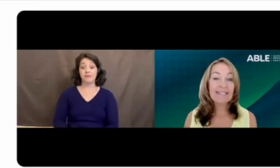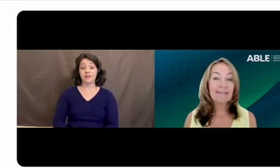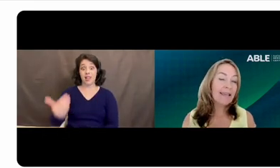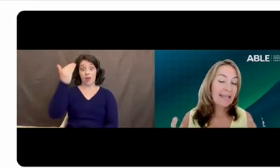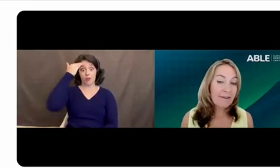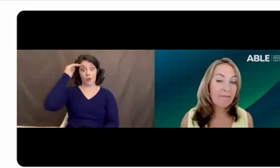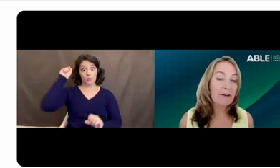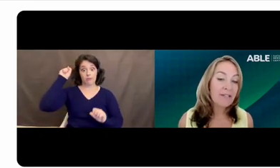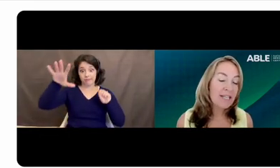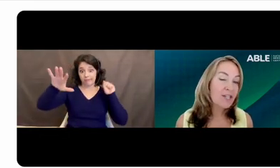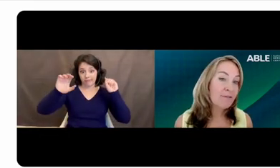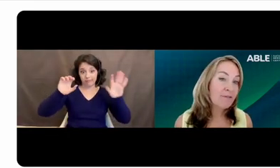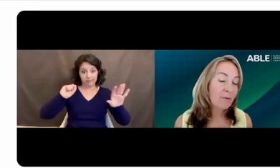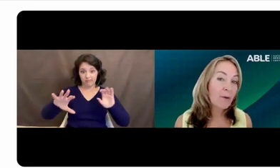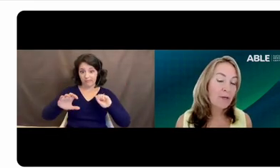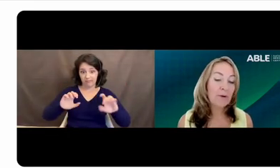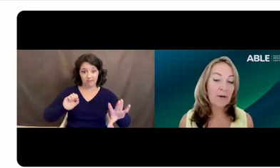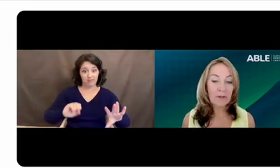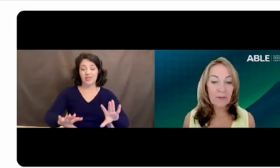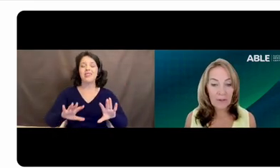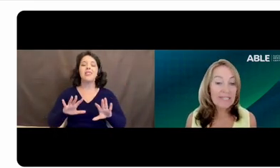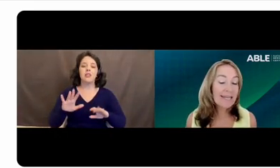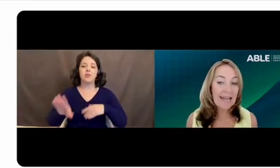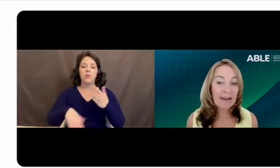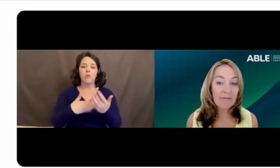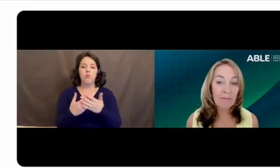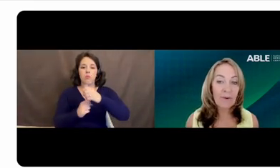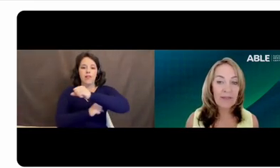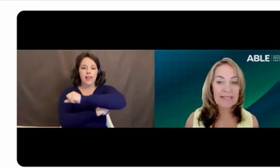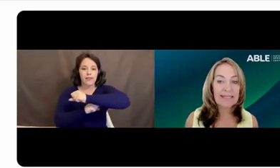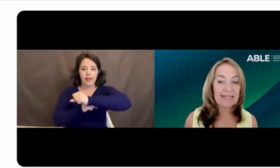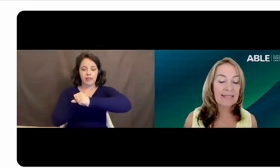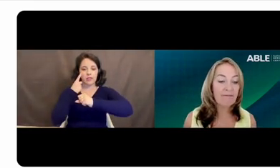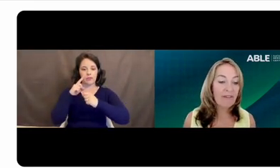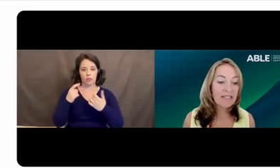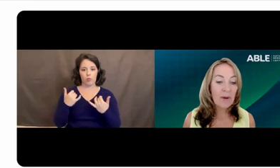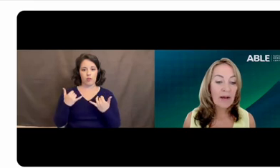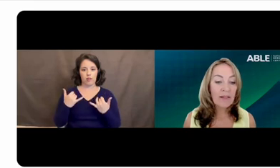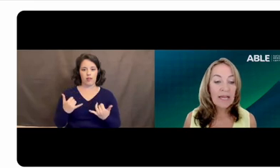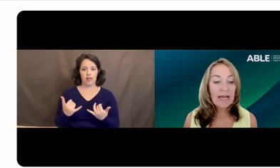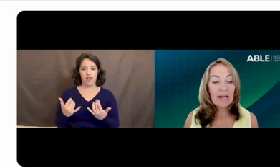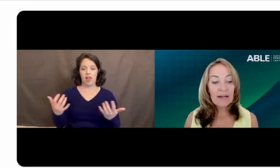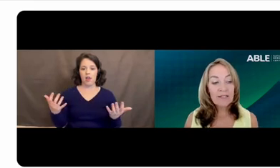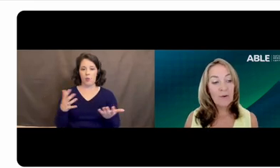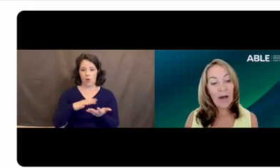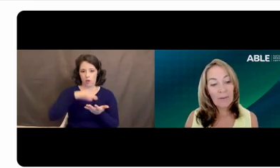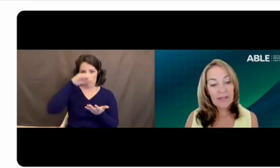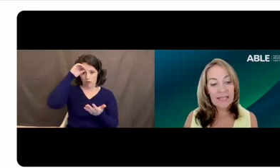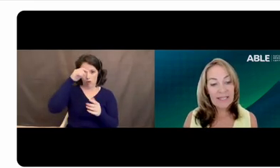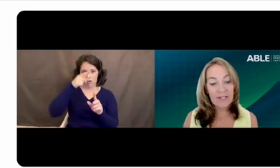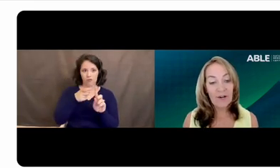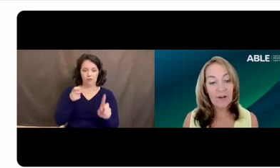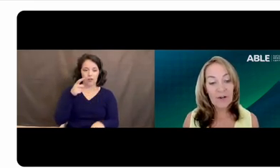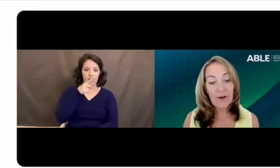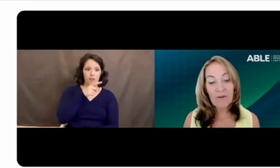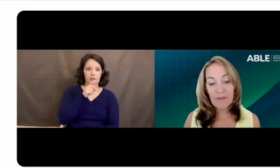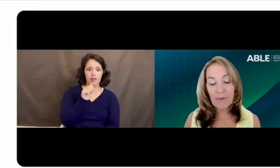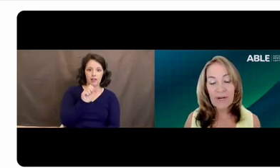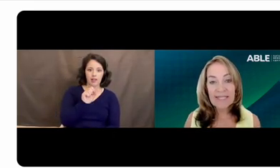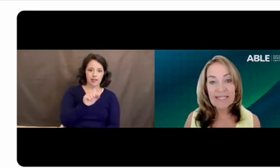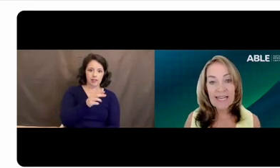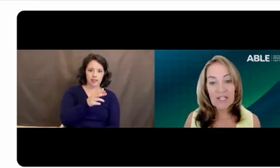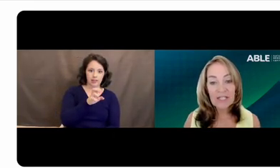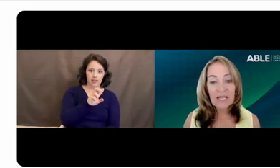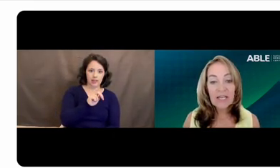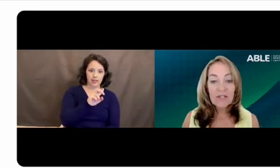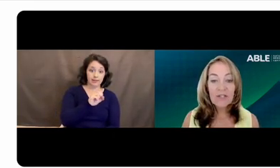information. It's laying the foundation for what you are going to learn today from both Ascensus and Vestwell. So I would like to turn over